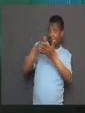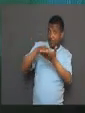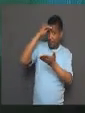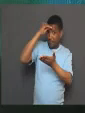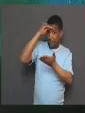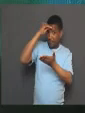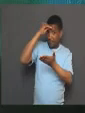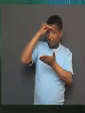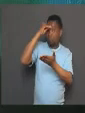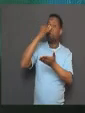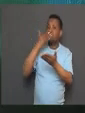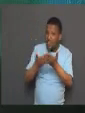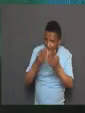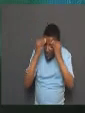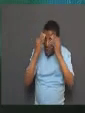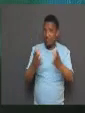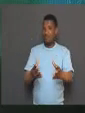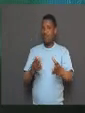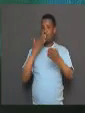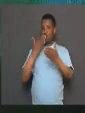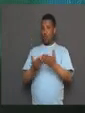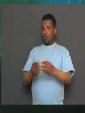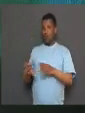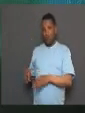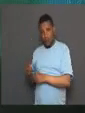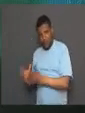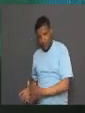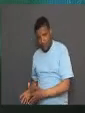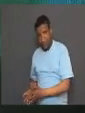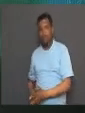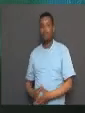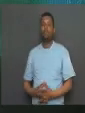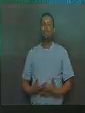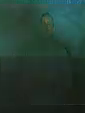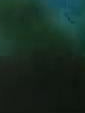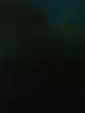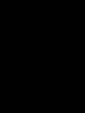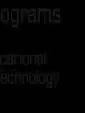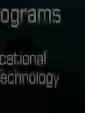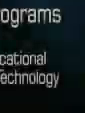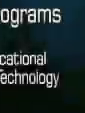Until next lesson, thank you, teacher, and thank you, students.